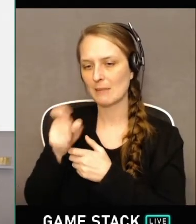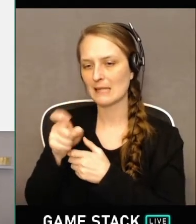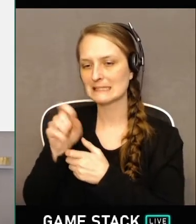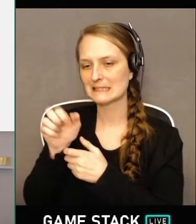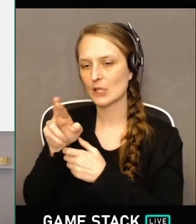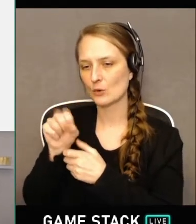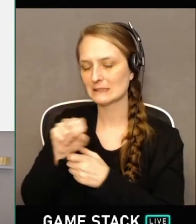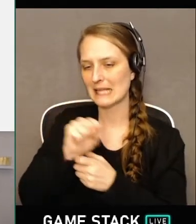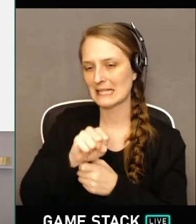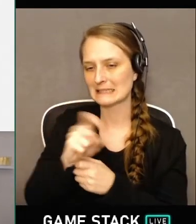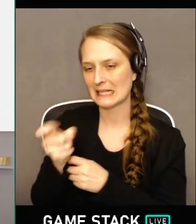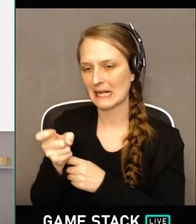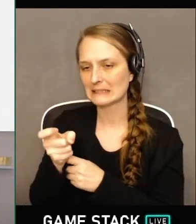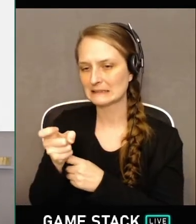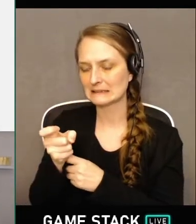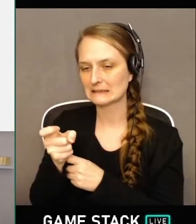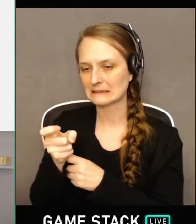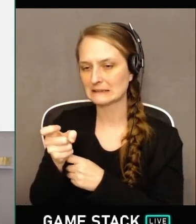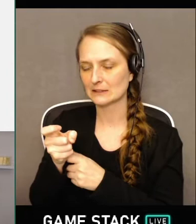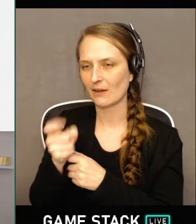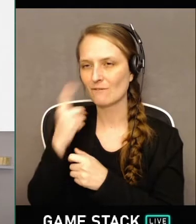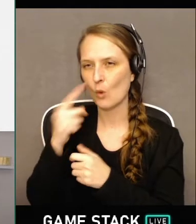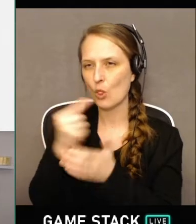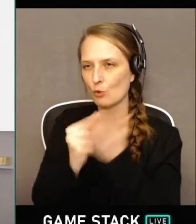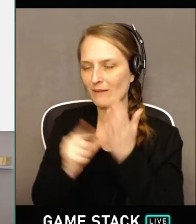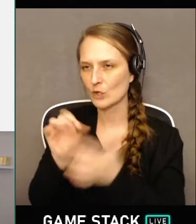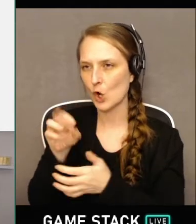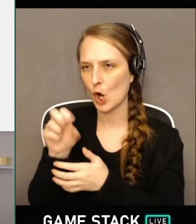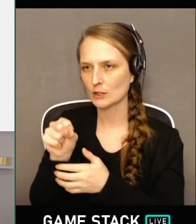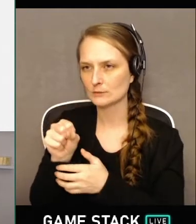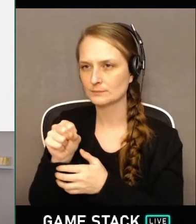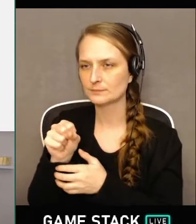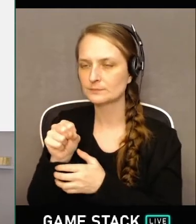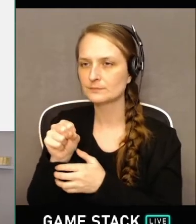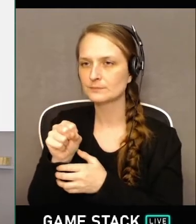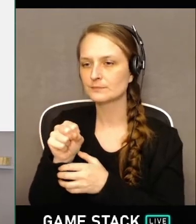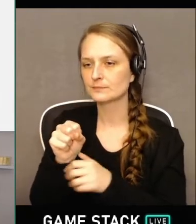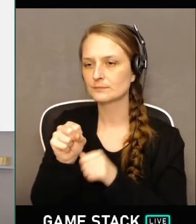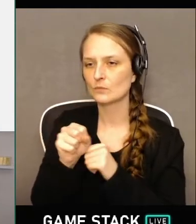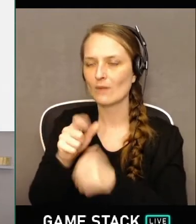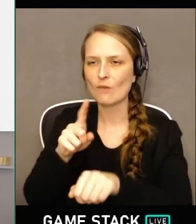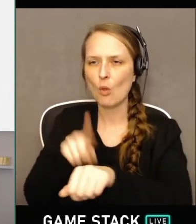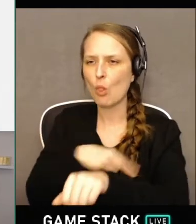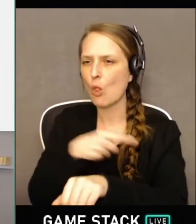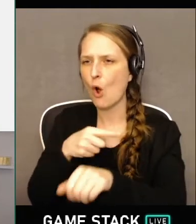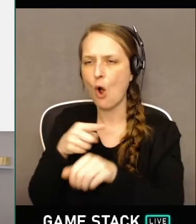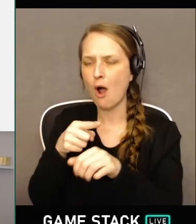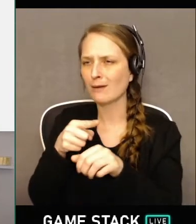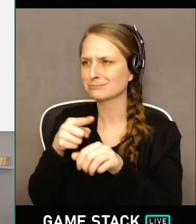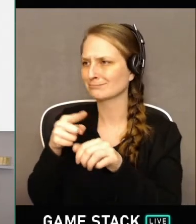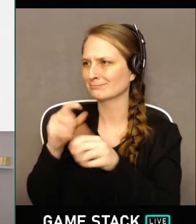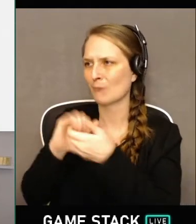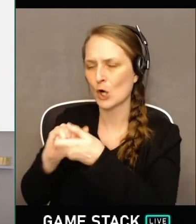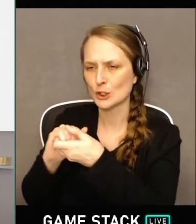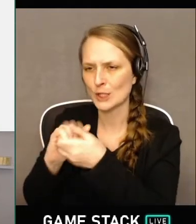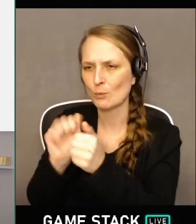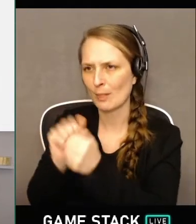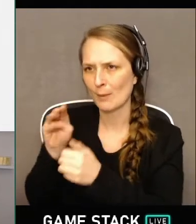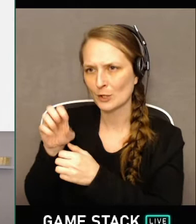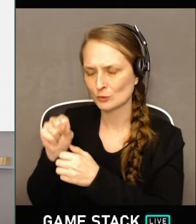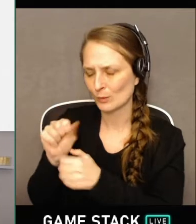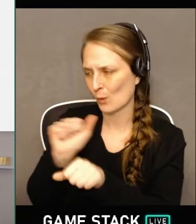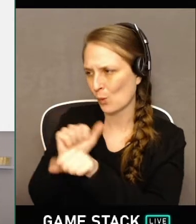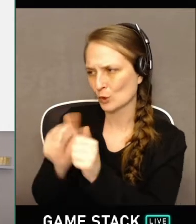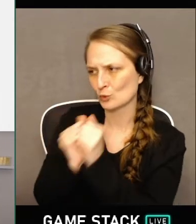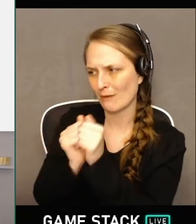AMD's latest generation of graphics cards. AMD has a long-standing partnership with Microsoft. We work together to help